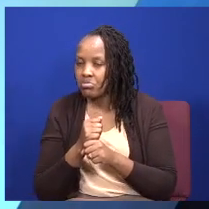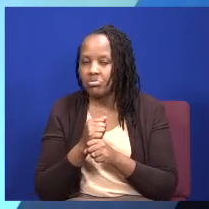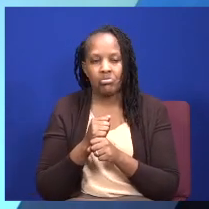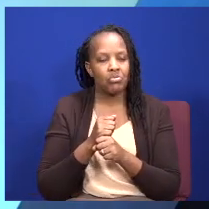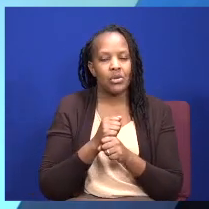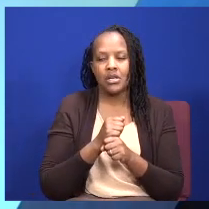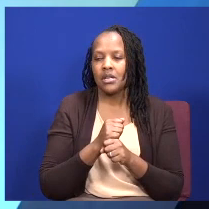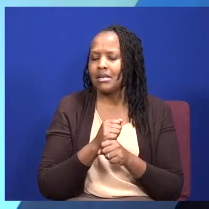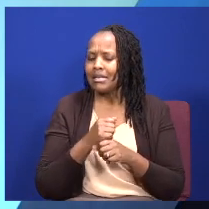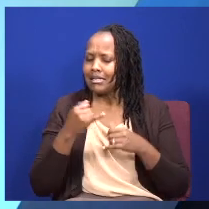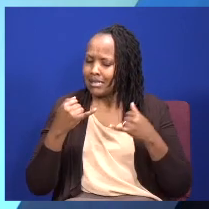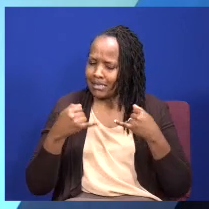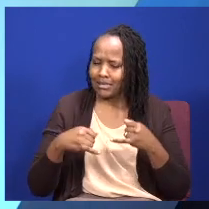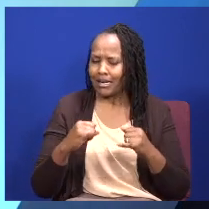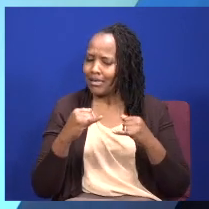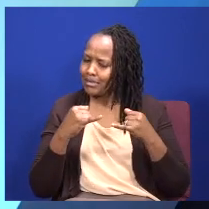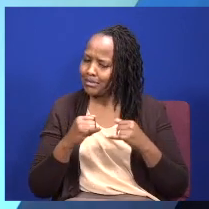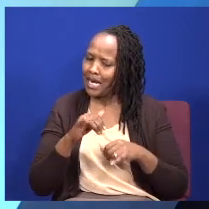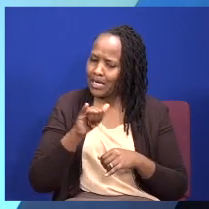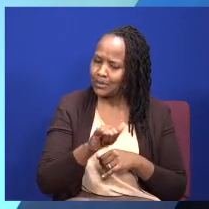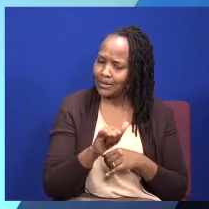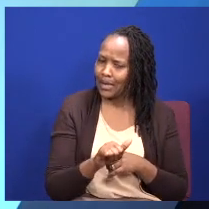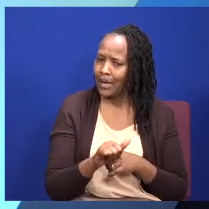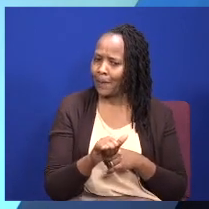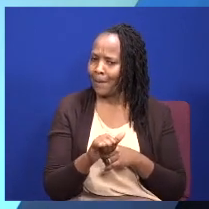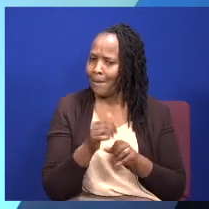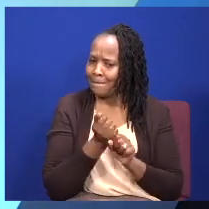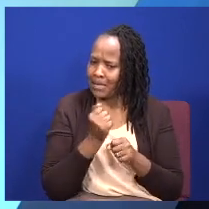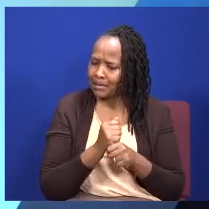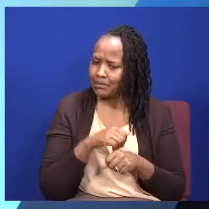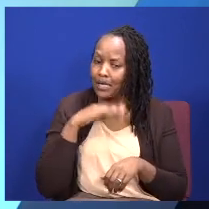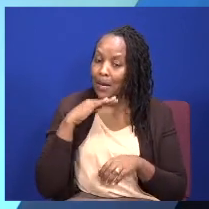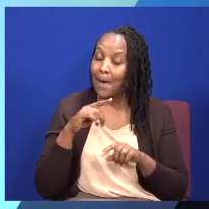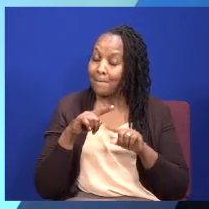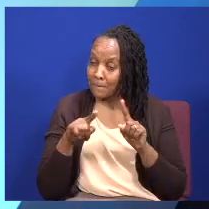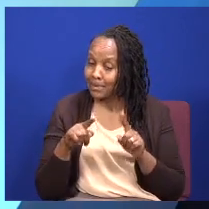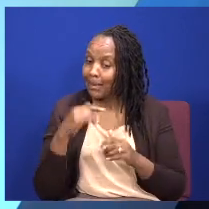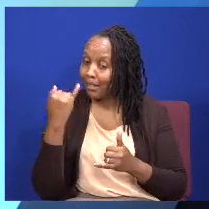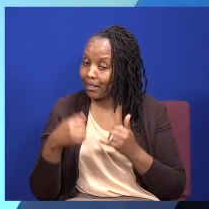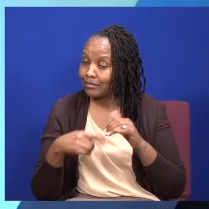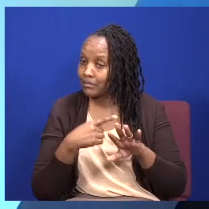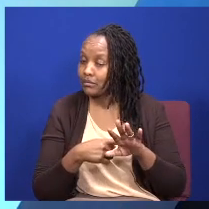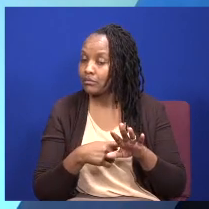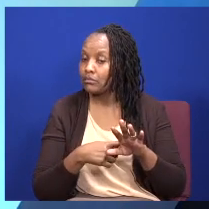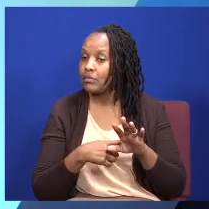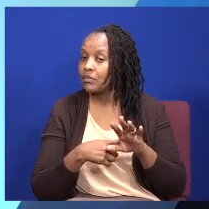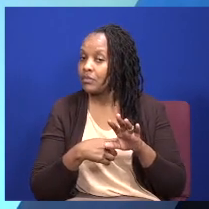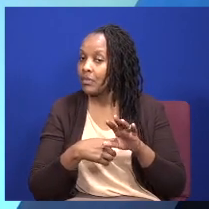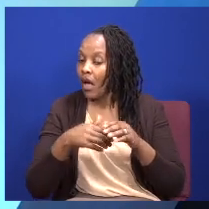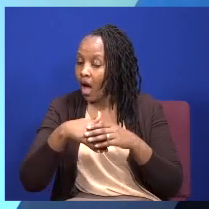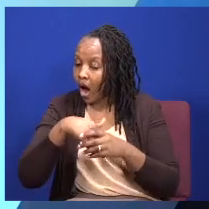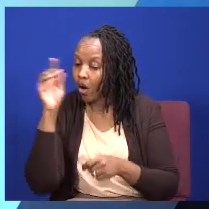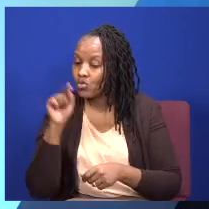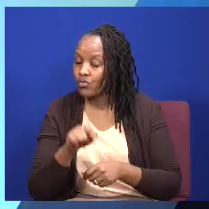It tried to convulse and, you know, make this boy dead, but eventually it actually came out. And Jesus picked this boy